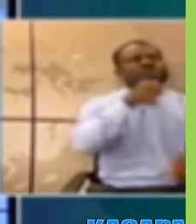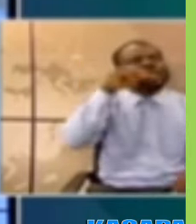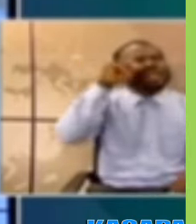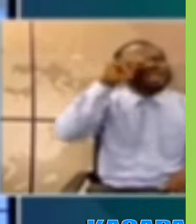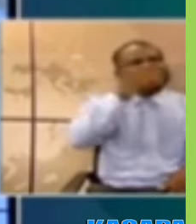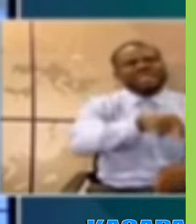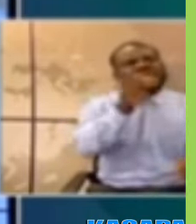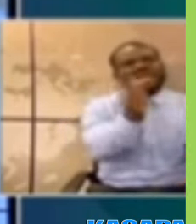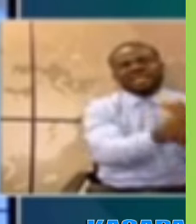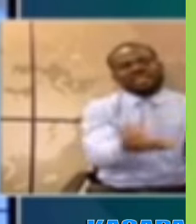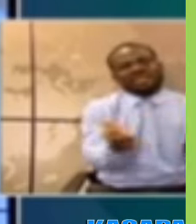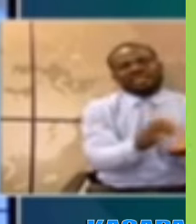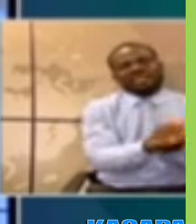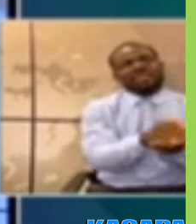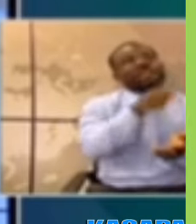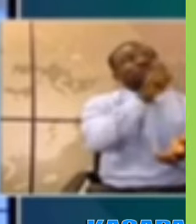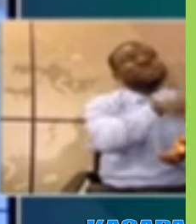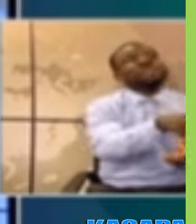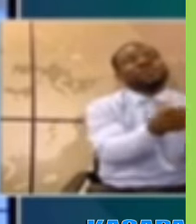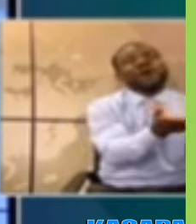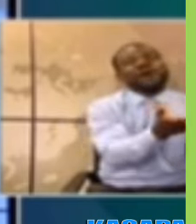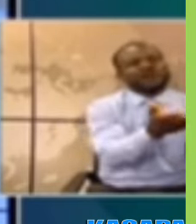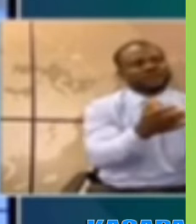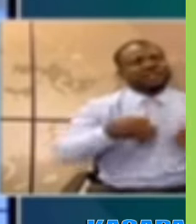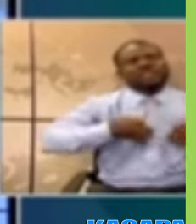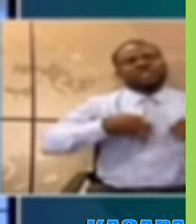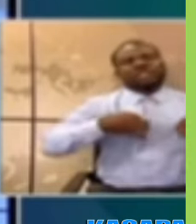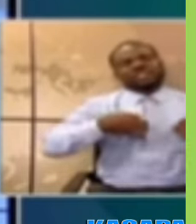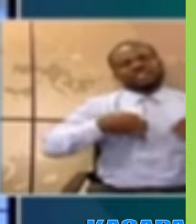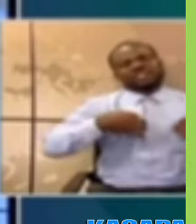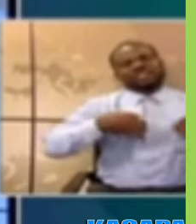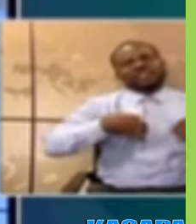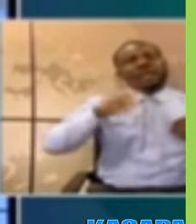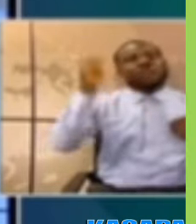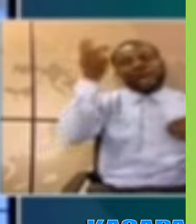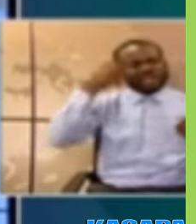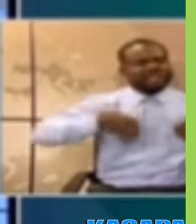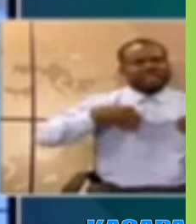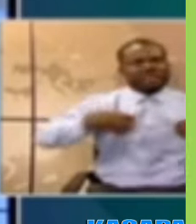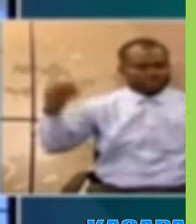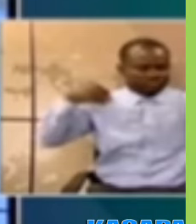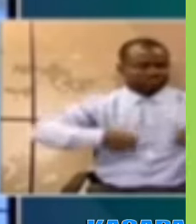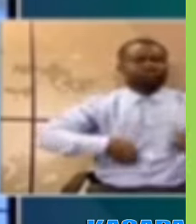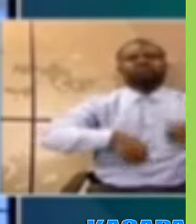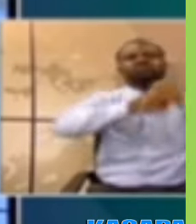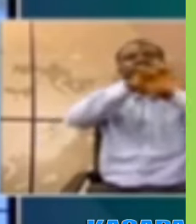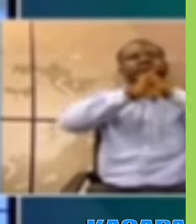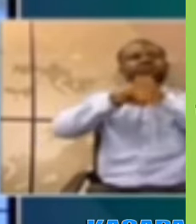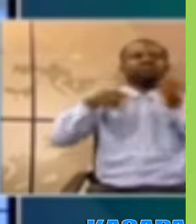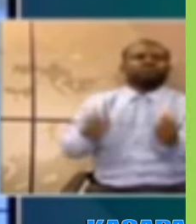die? You're here, your party t-shirt. Got party t-shirt in a soon room. What shall we have to remember if you need to know what that?